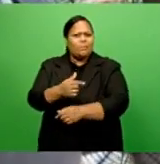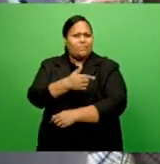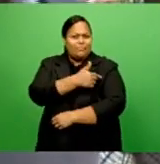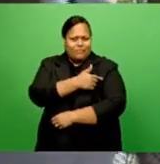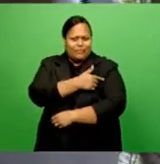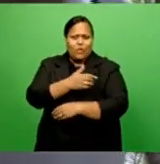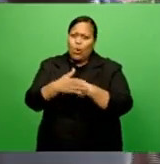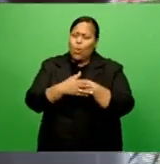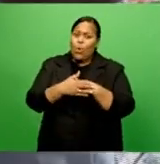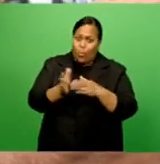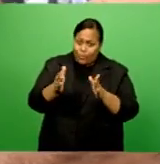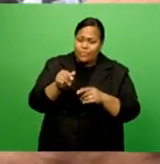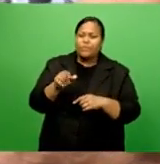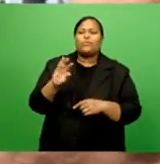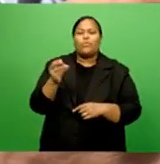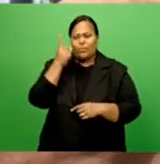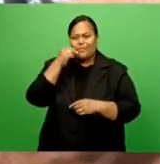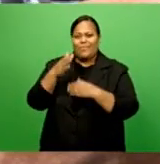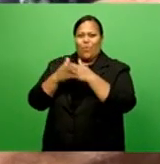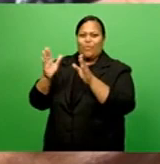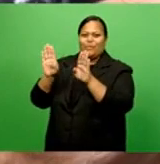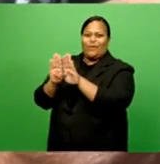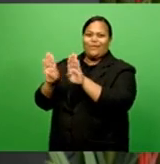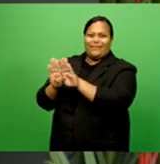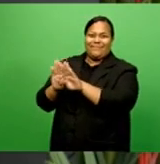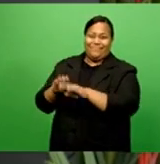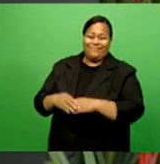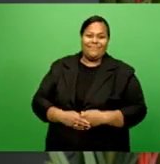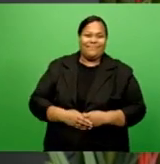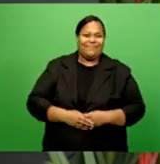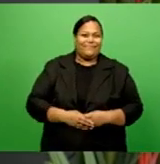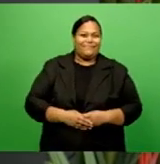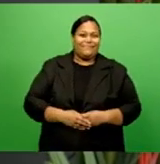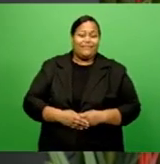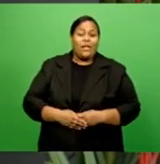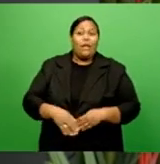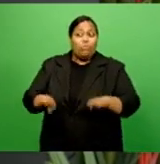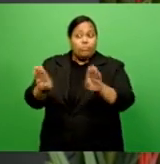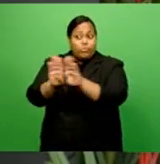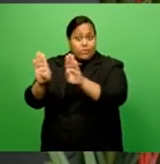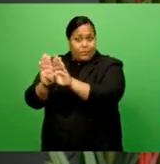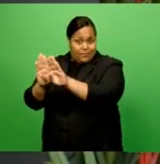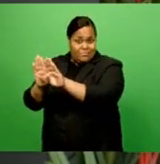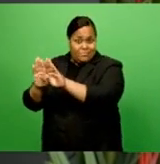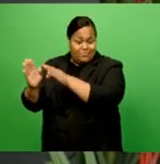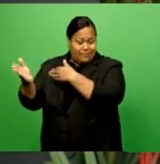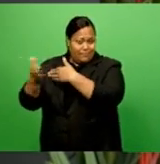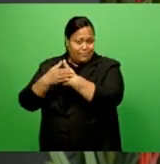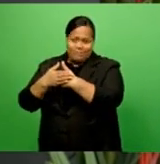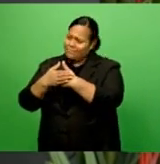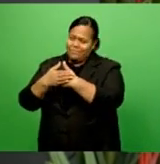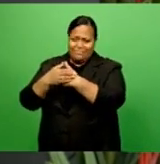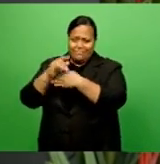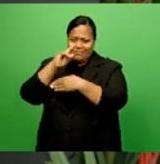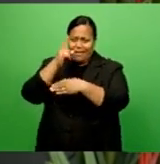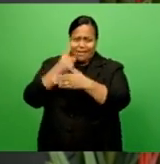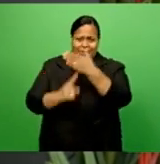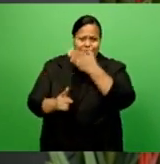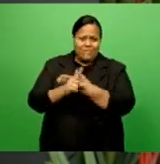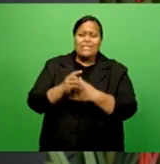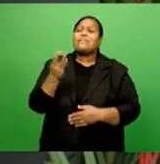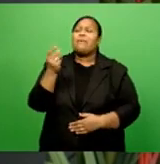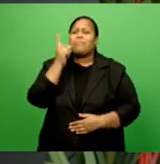border restrictions can be eased. As long as the borders are closed and all, it won't happen. So there are some people who are